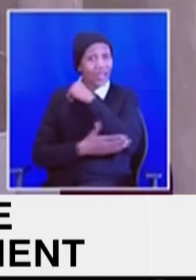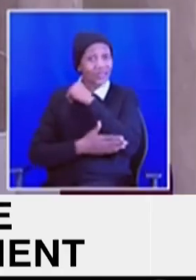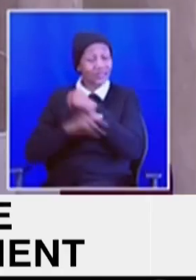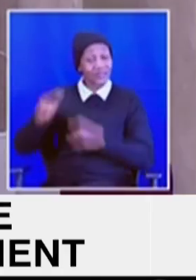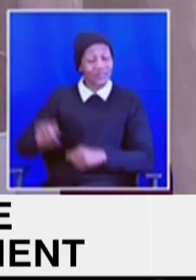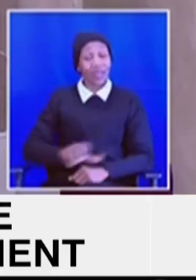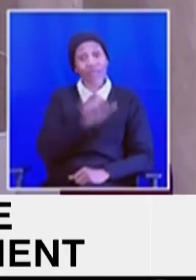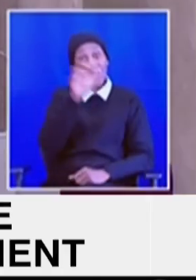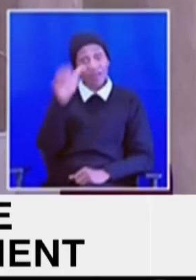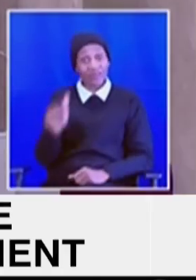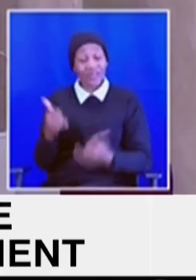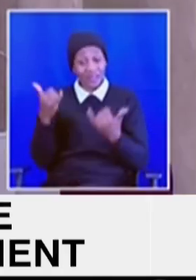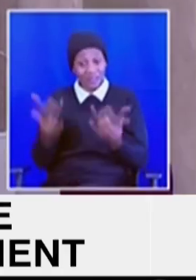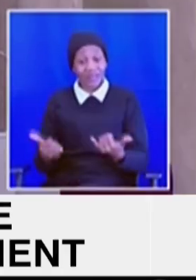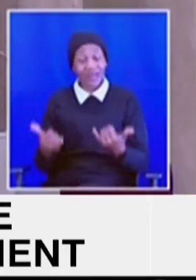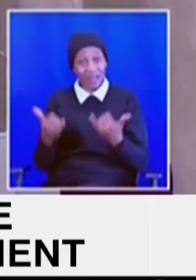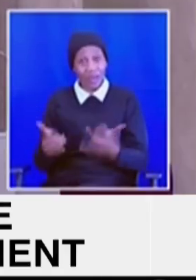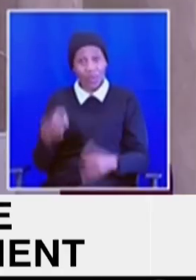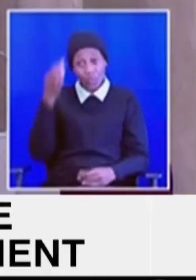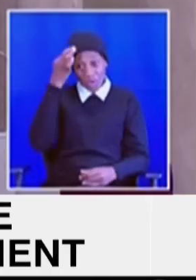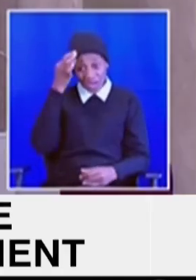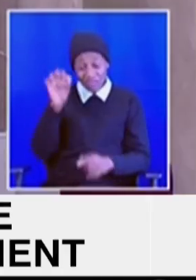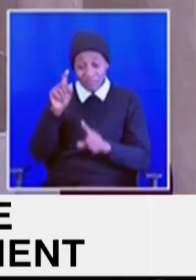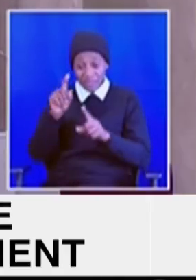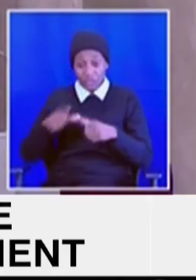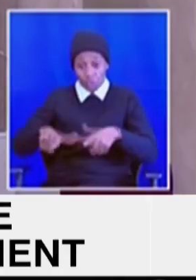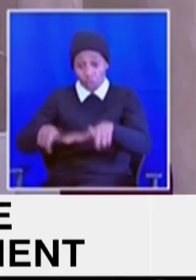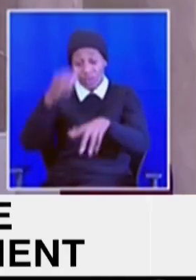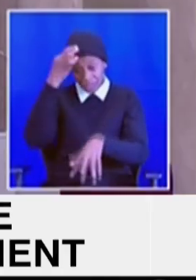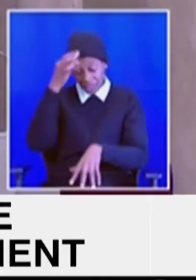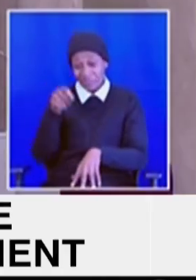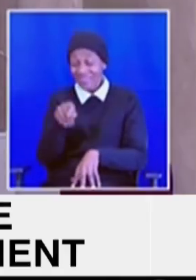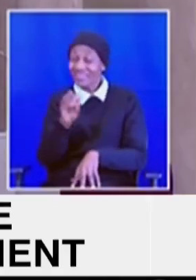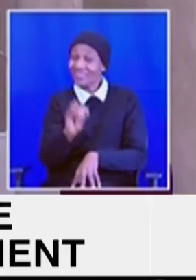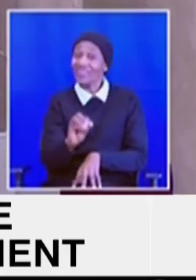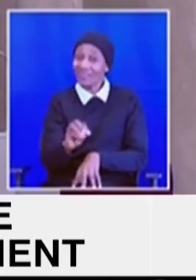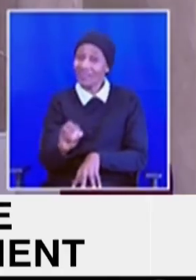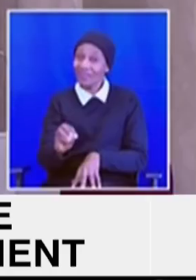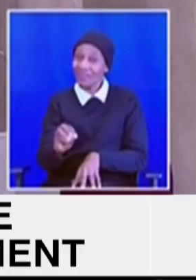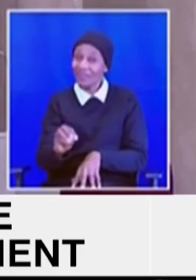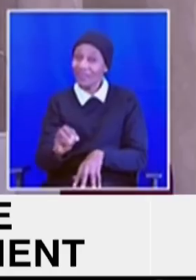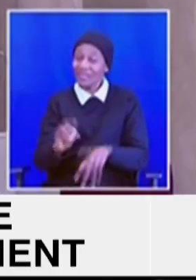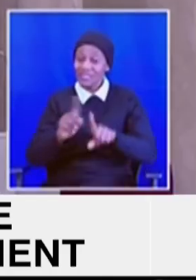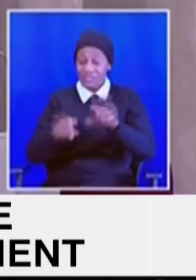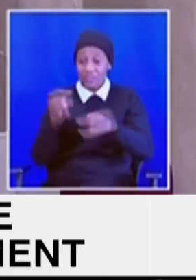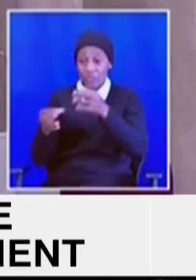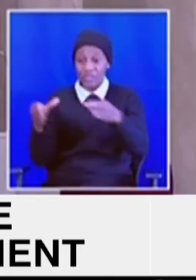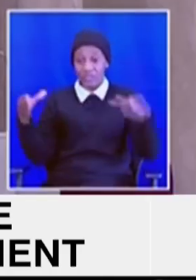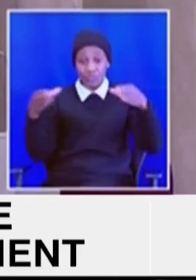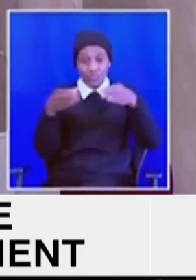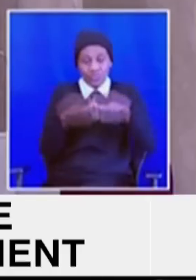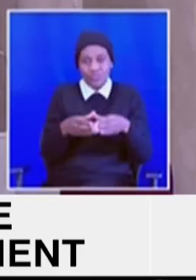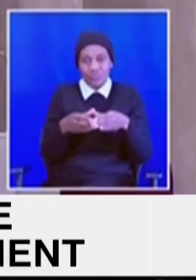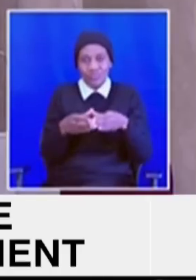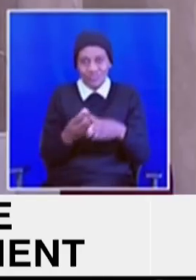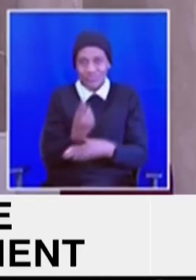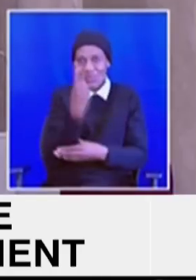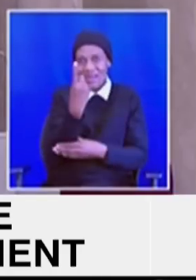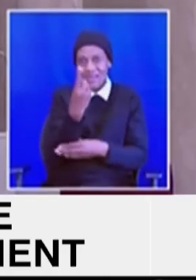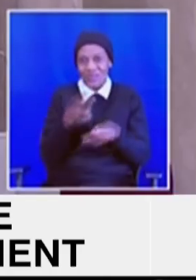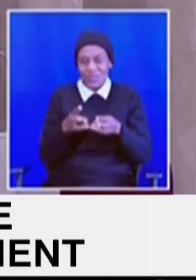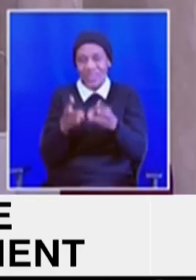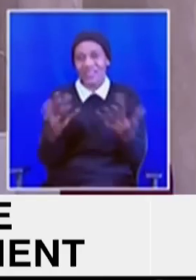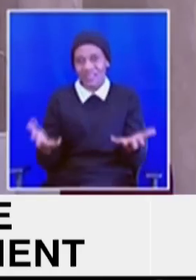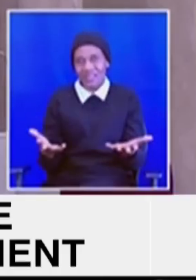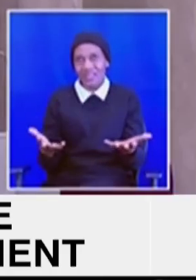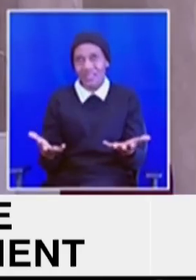coalition governments, particularly local government, have now become the order of the day, because there's no